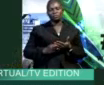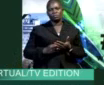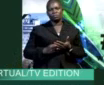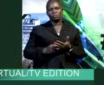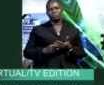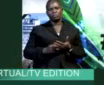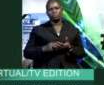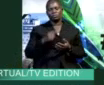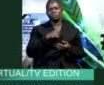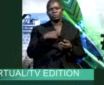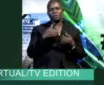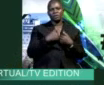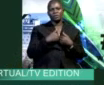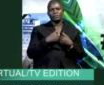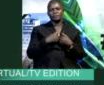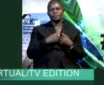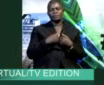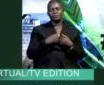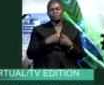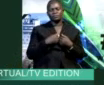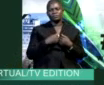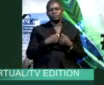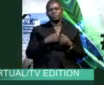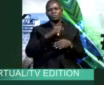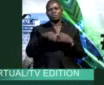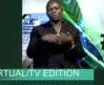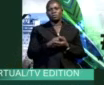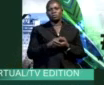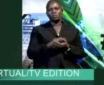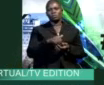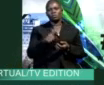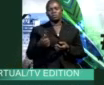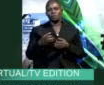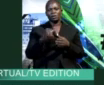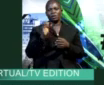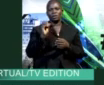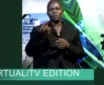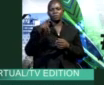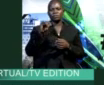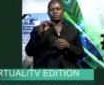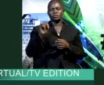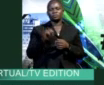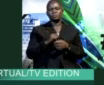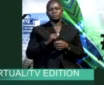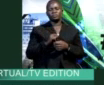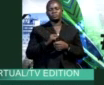AFDB, we have the Japanese in JICA, and all other options. But I don't